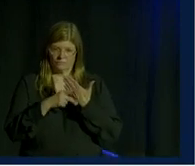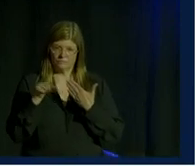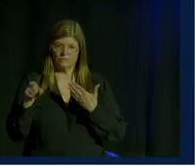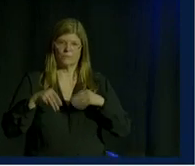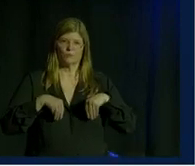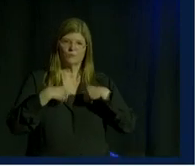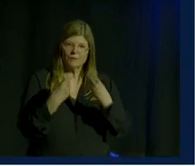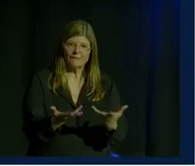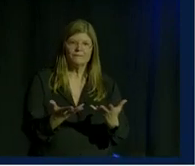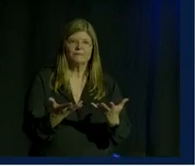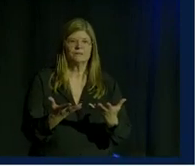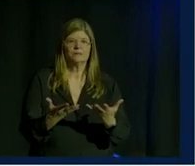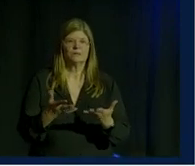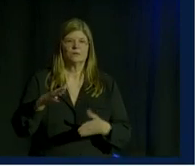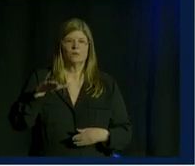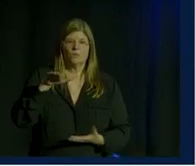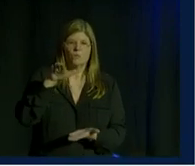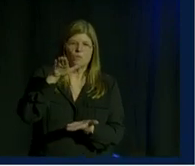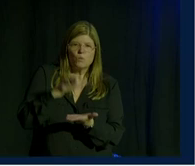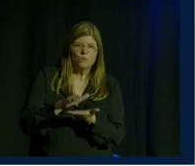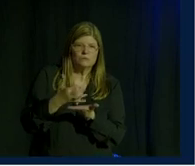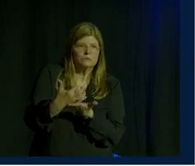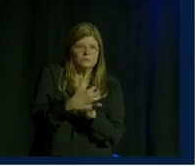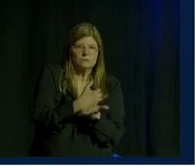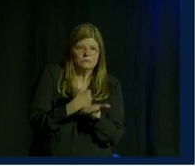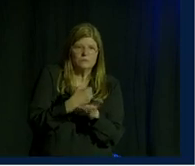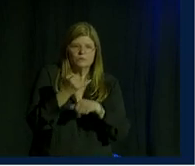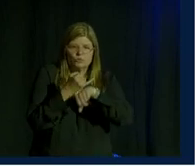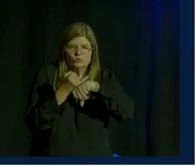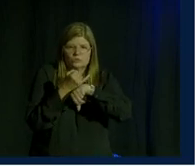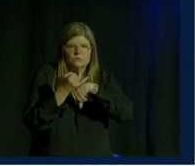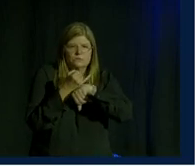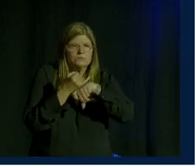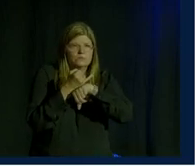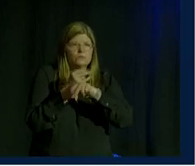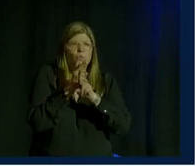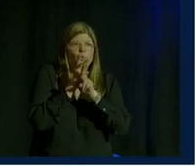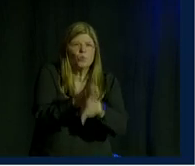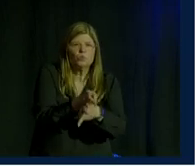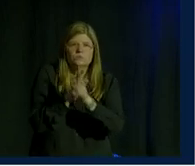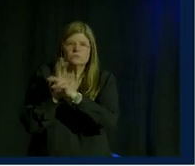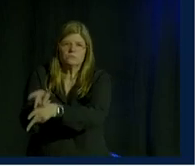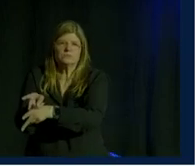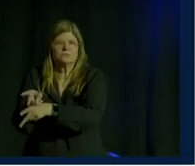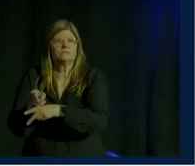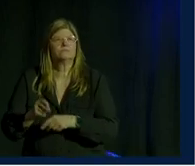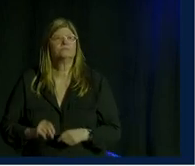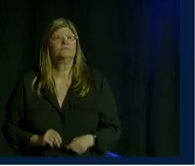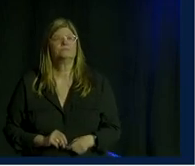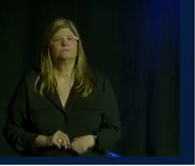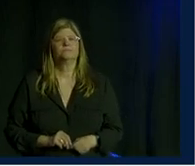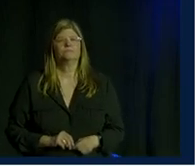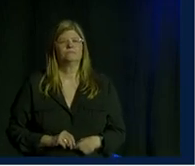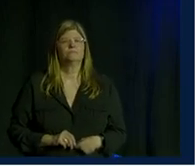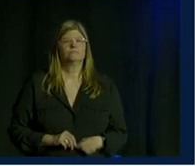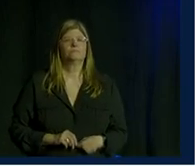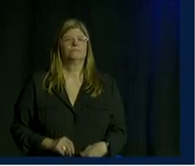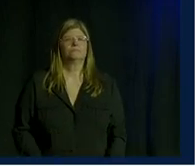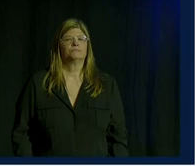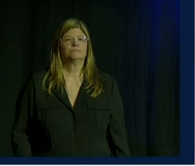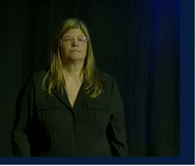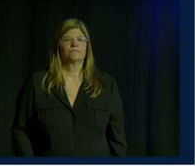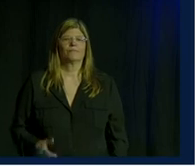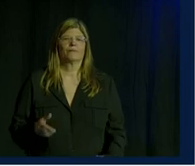to 501c3 nonprofits and entities that qualify as manufacturers. These loans assist with capital